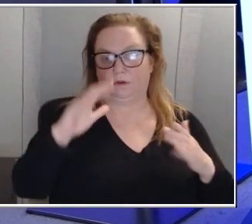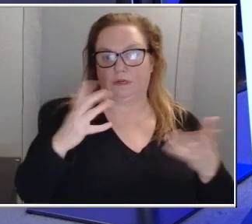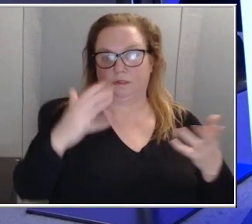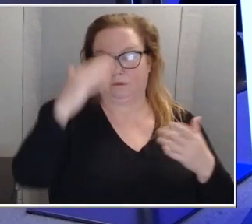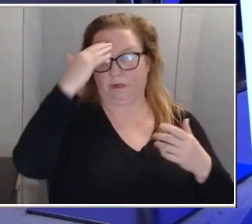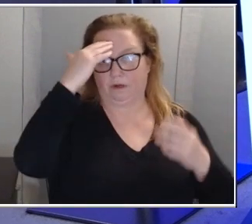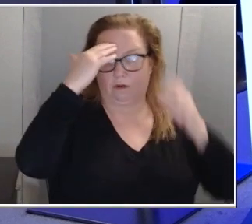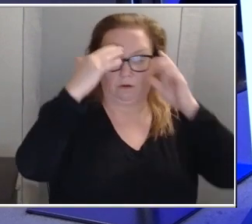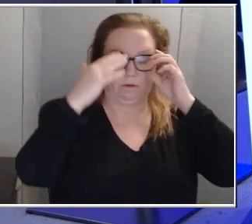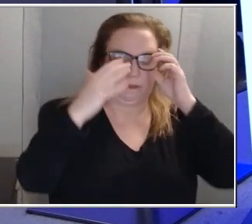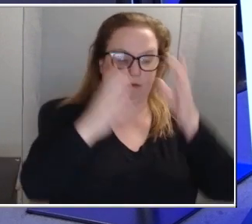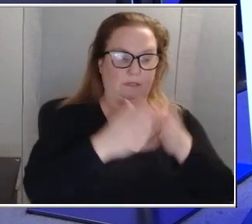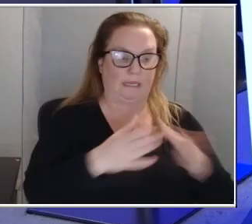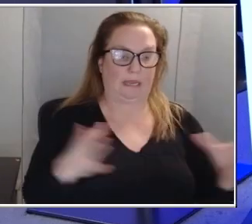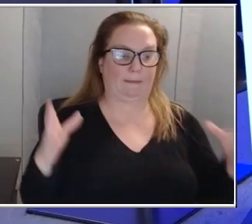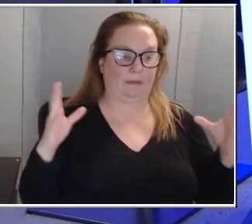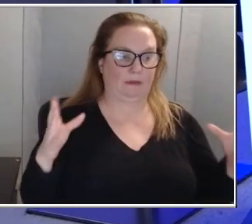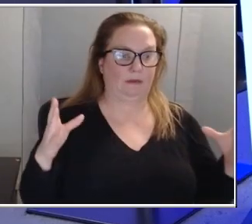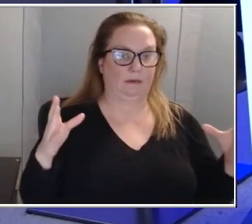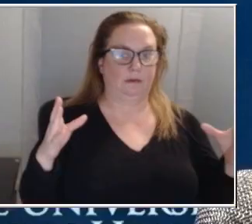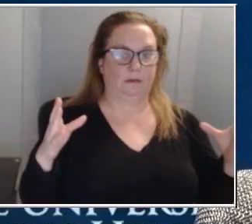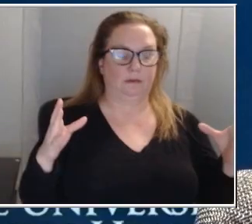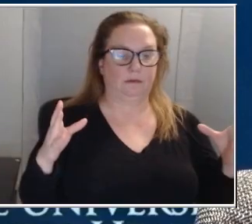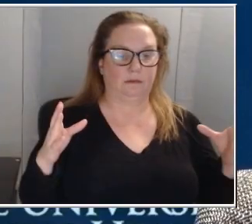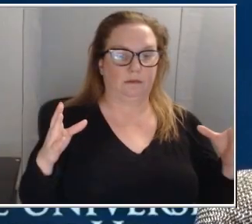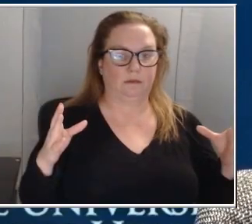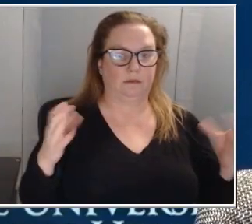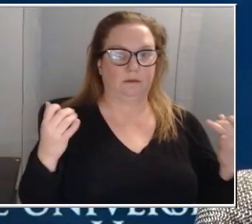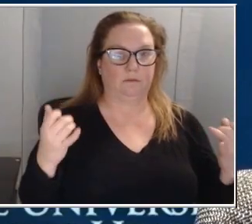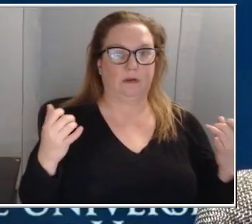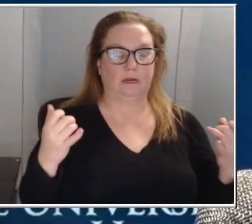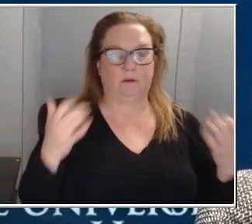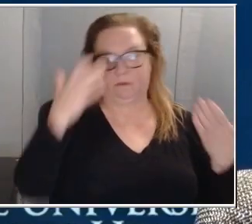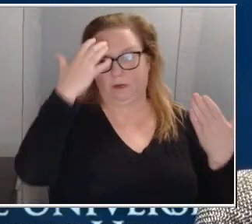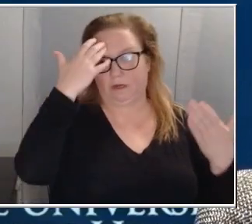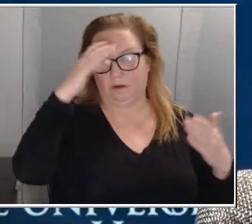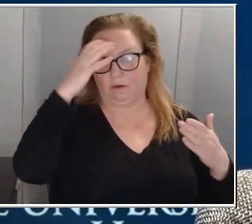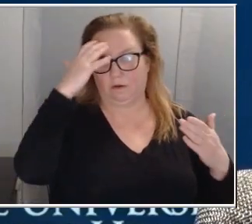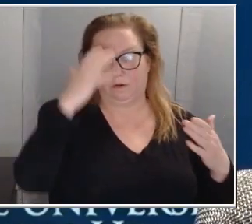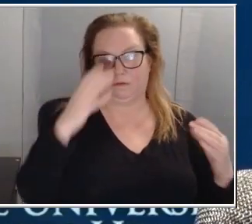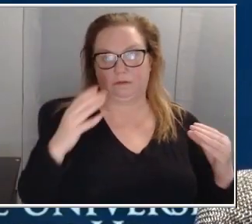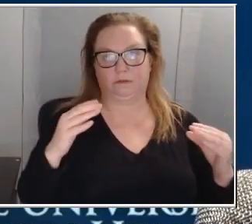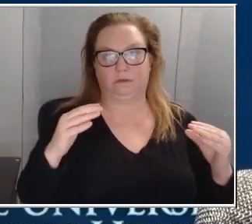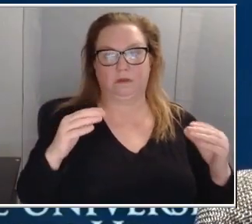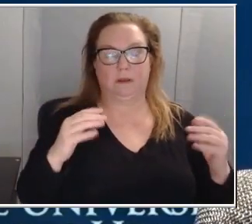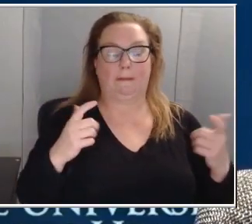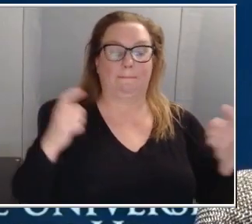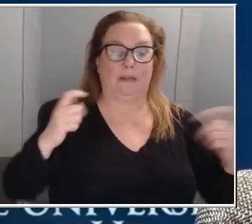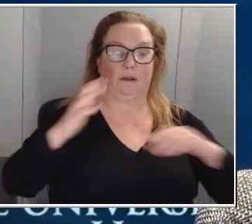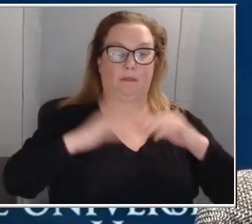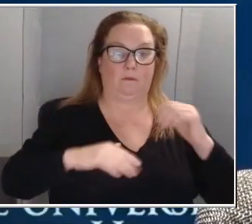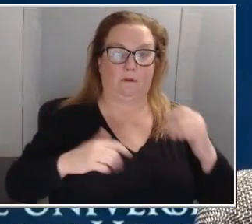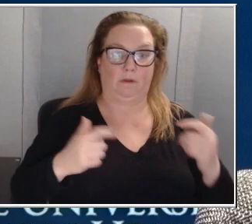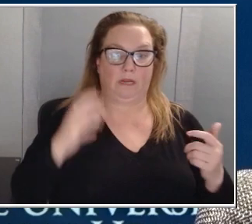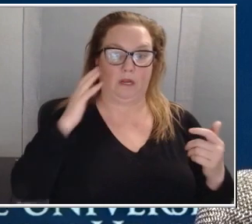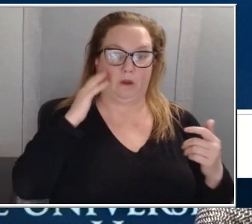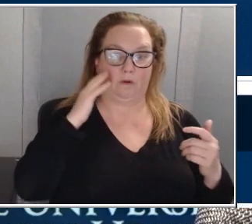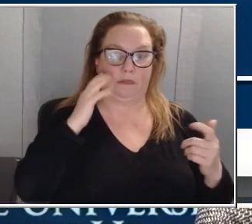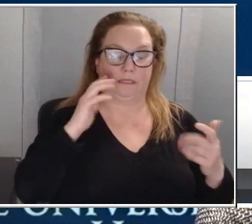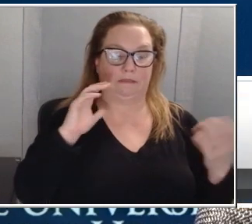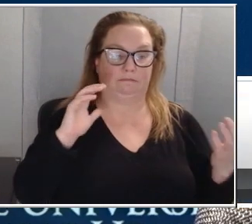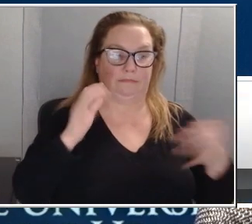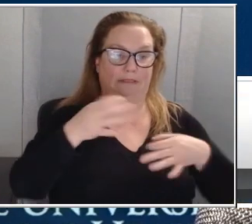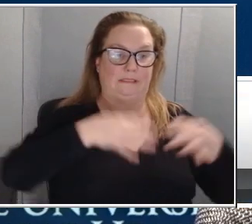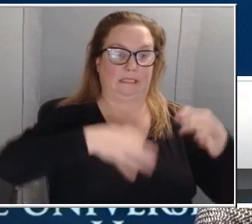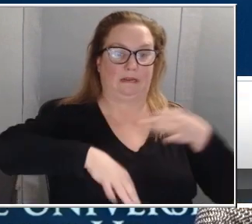there's a gap between those two areas. And right now, what we don't know is a lot bigger than what we do know. And instead of saying that gap is